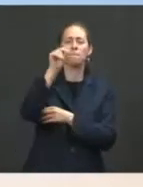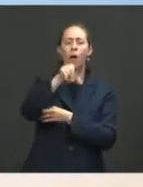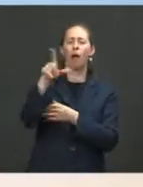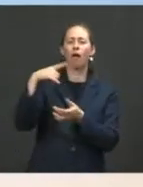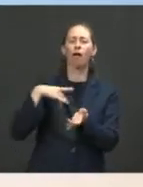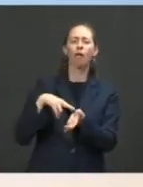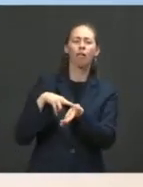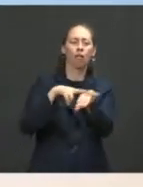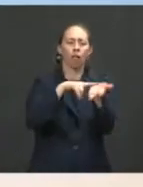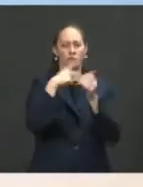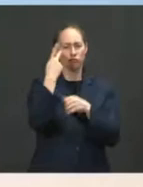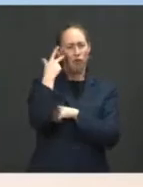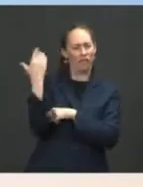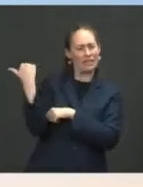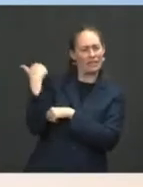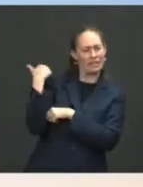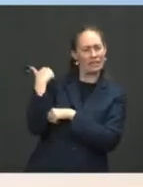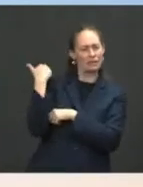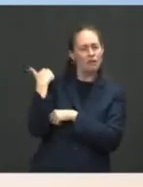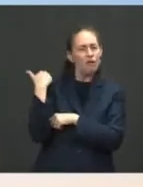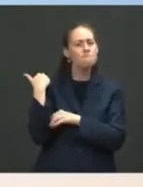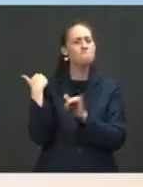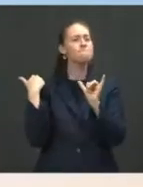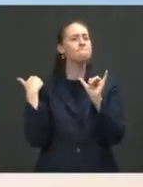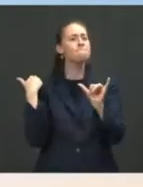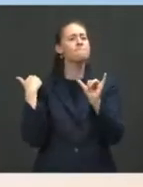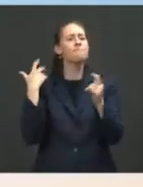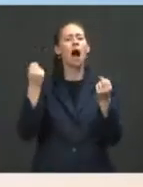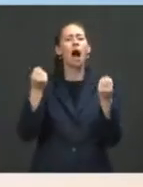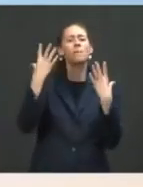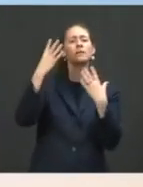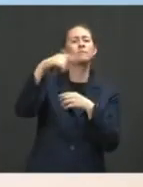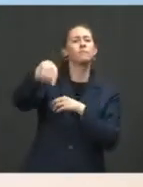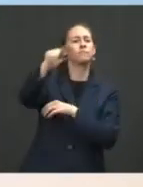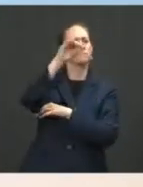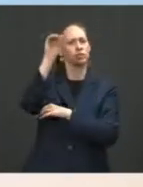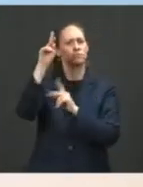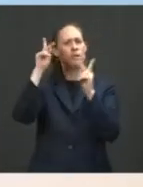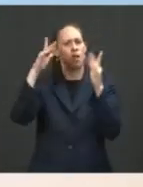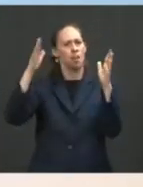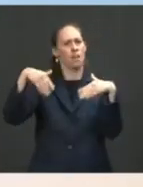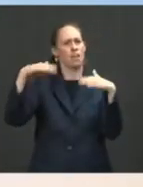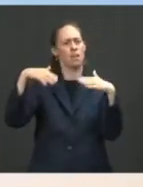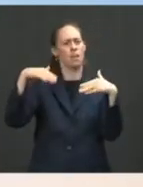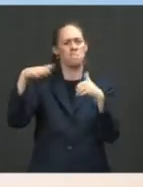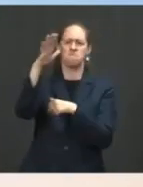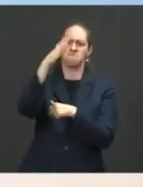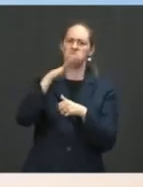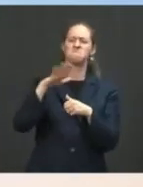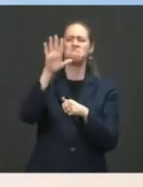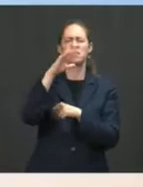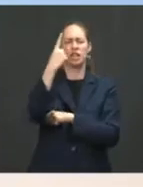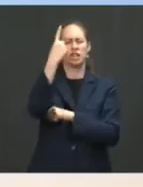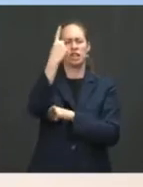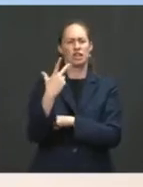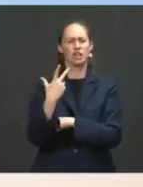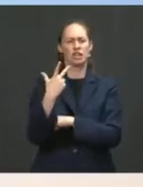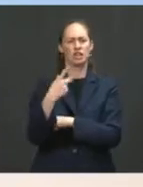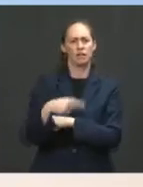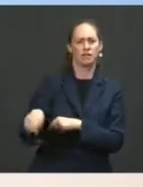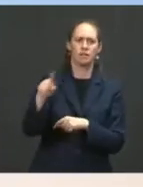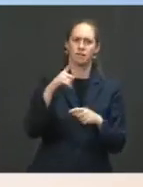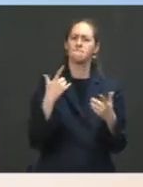have seen, that have showed that of the percentage of people who are not yet vaccinated, about a third approximately, depending on the poll, would feel more